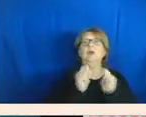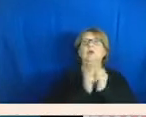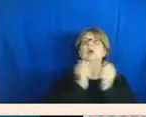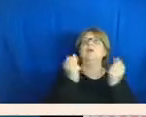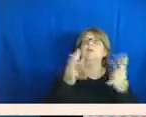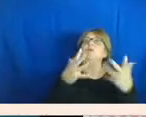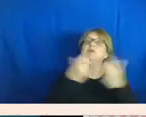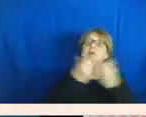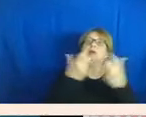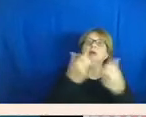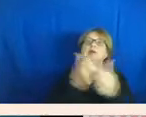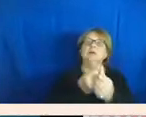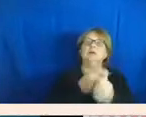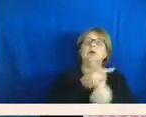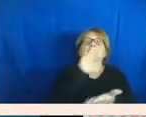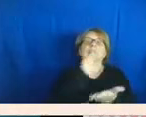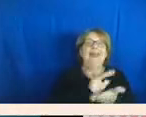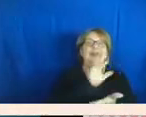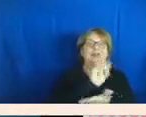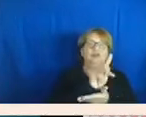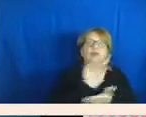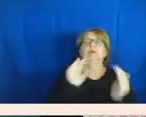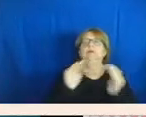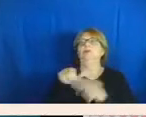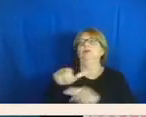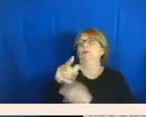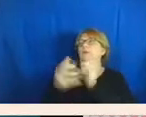of a risk than those with a poor credit score.